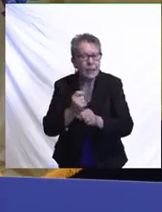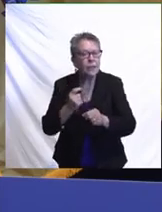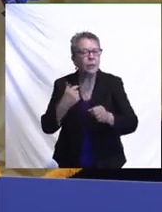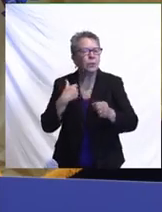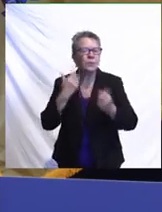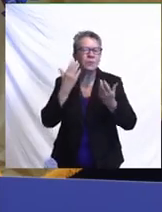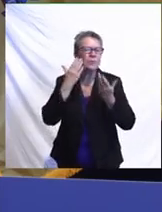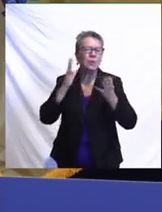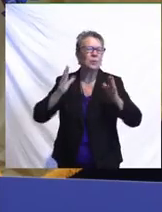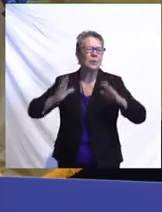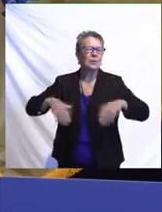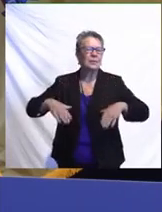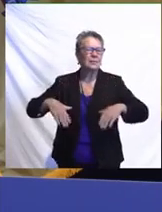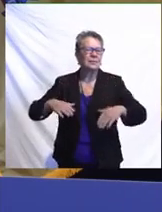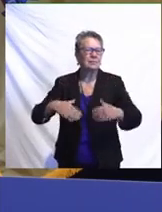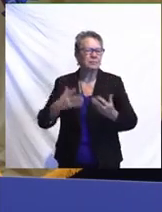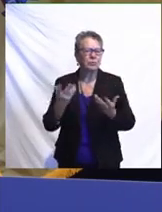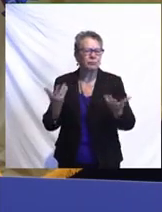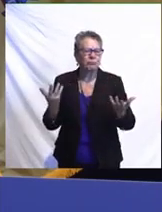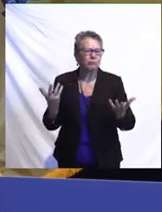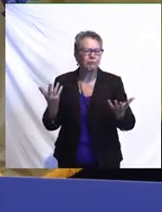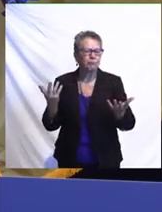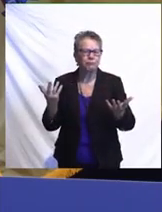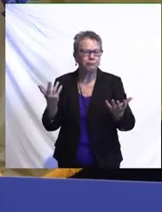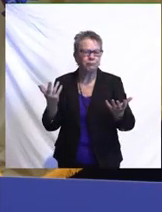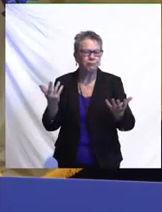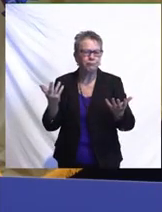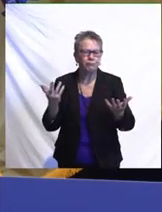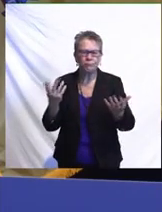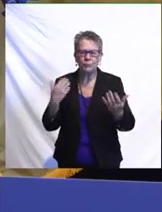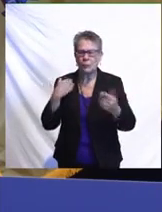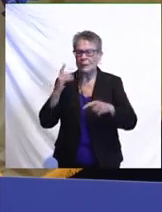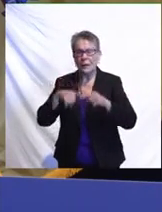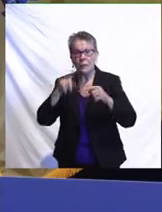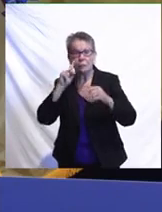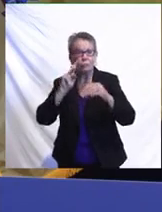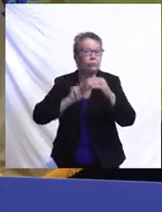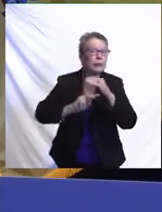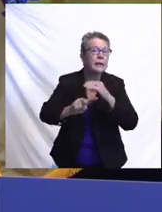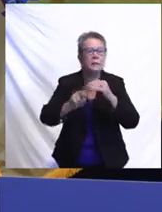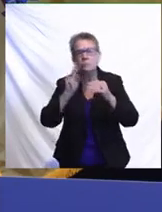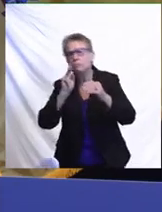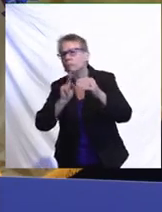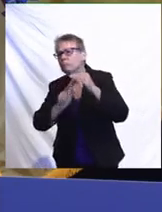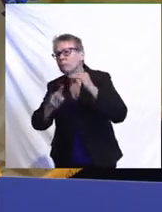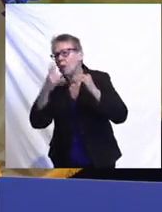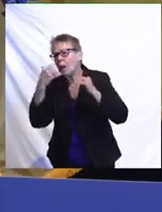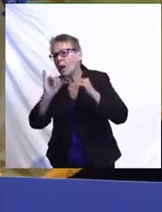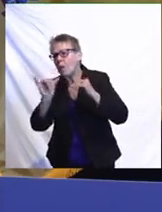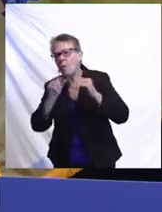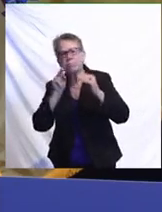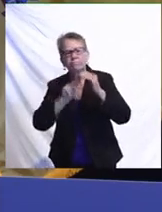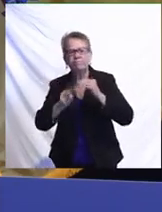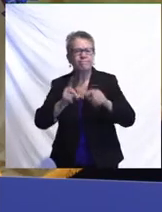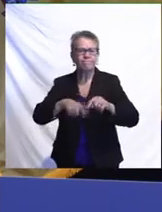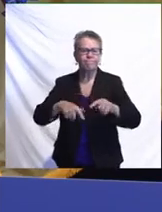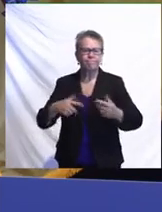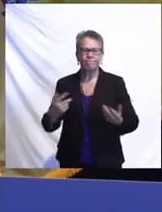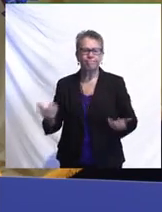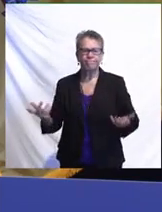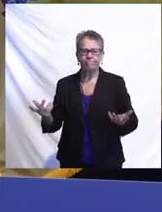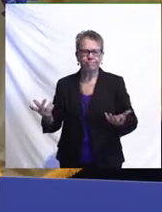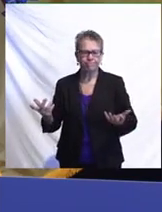to, make those types of conclusions. But the reality is right now we do have the tools, even with the emergence of